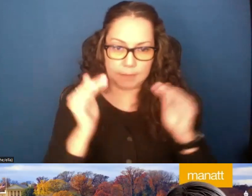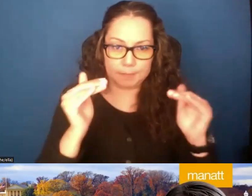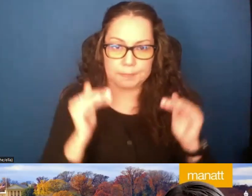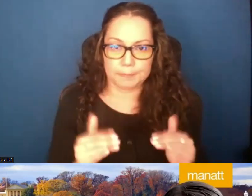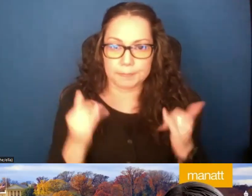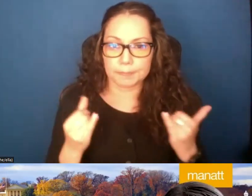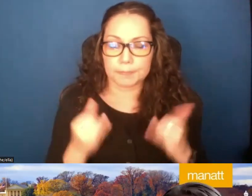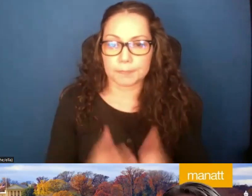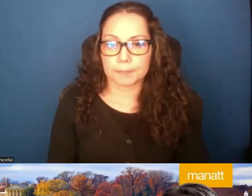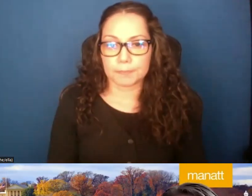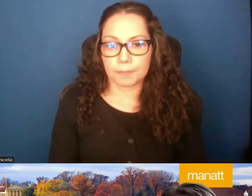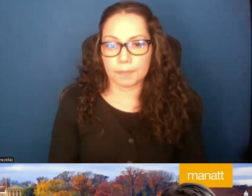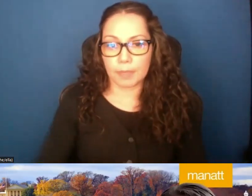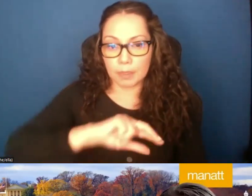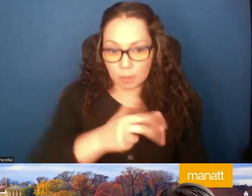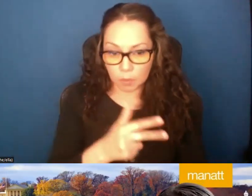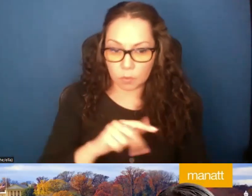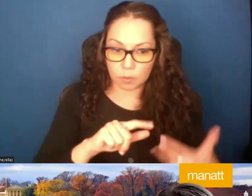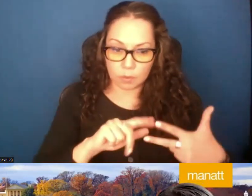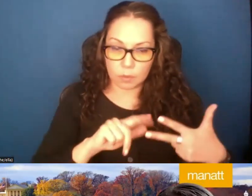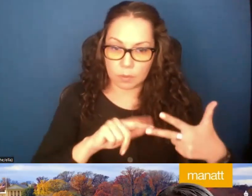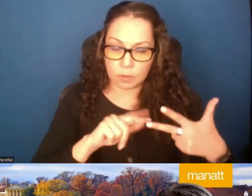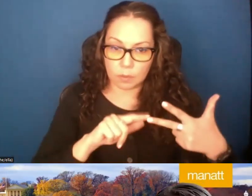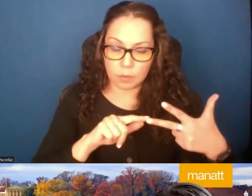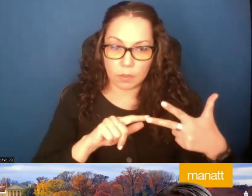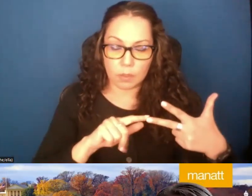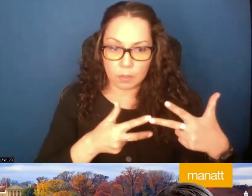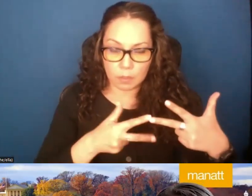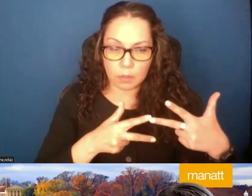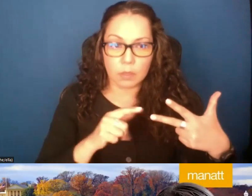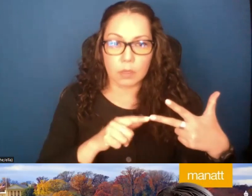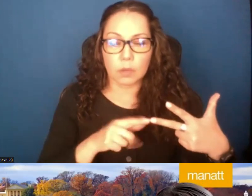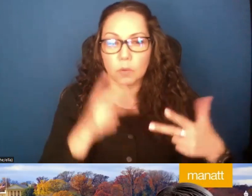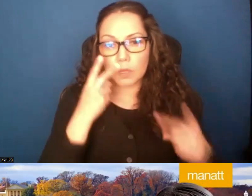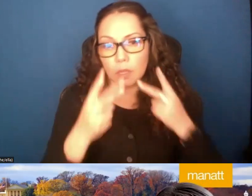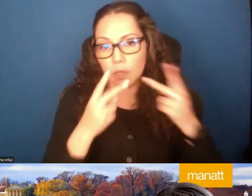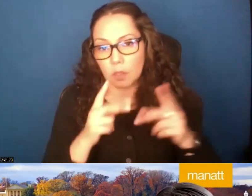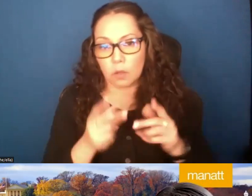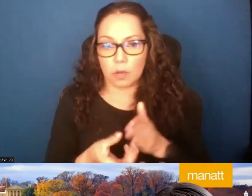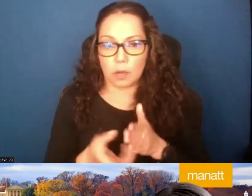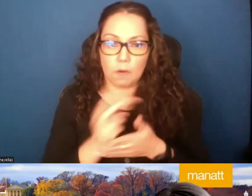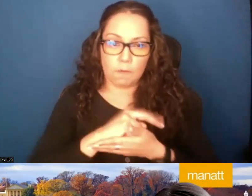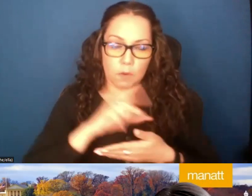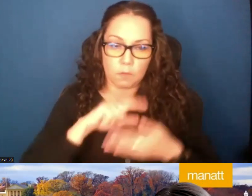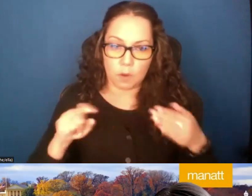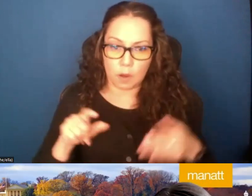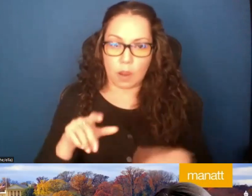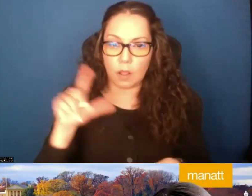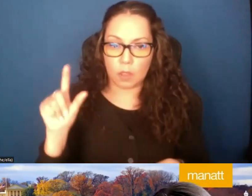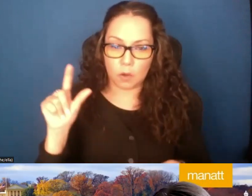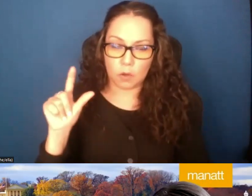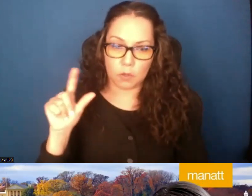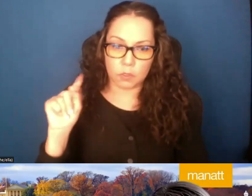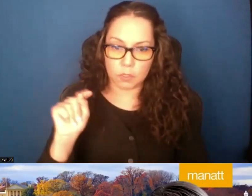In this third and final section, we're going to look at an overview of long term care visitation policies